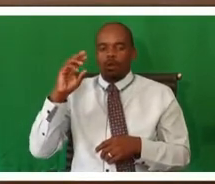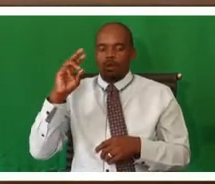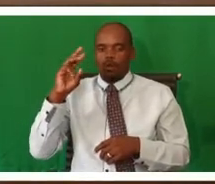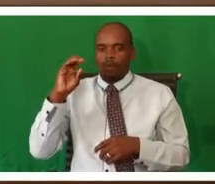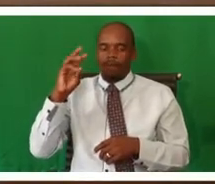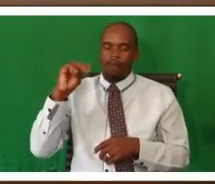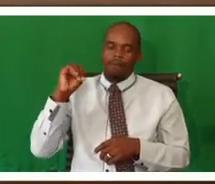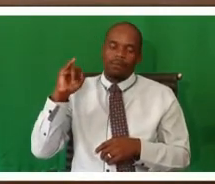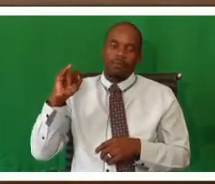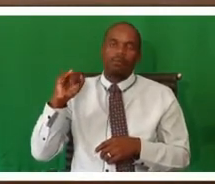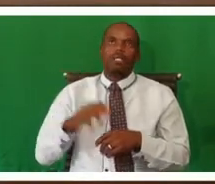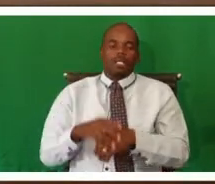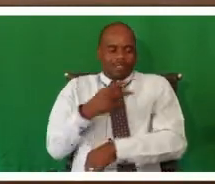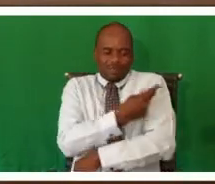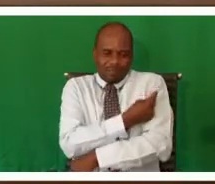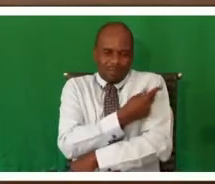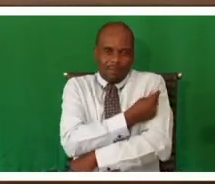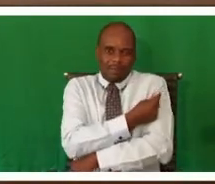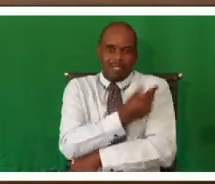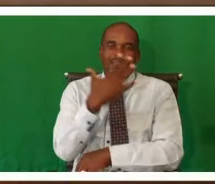vaccinated